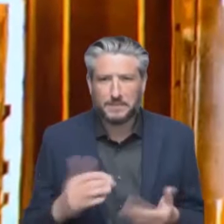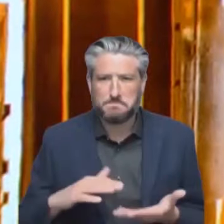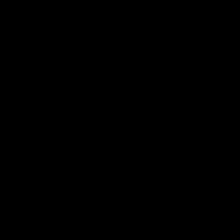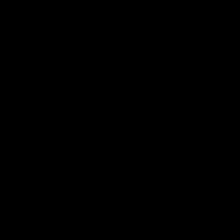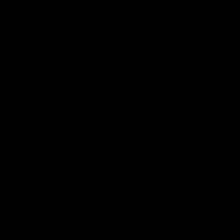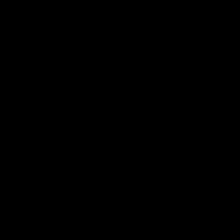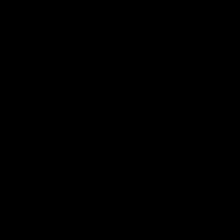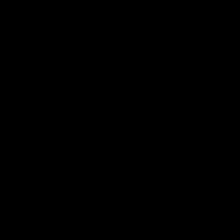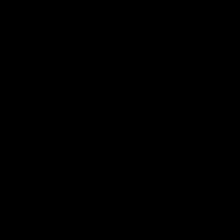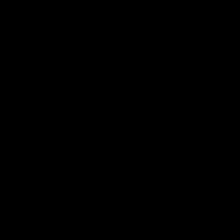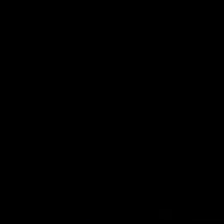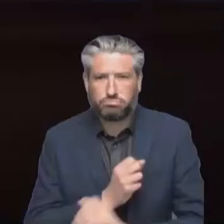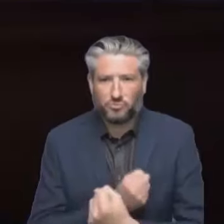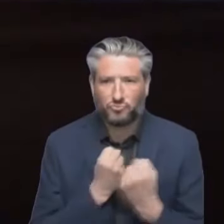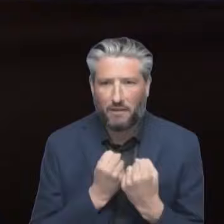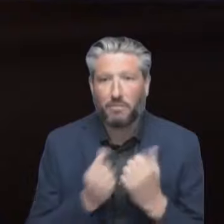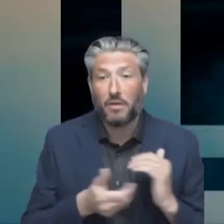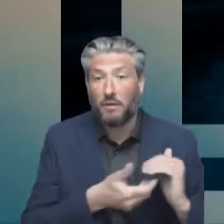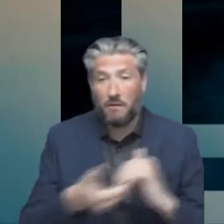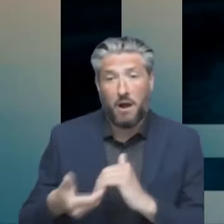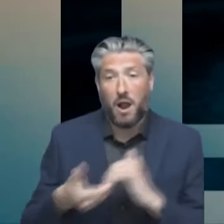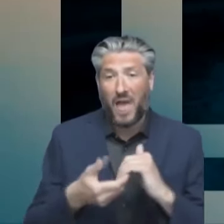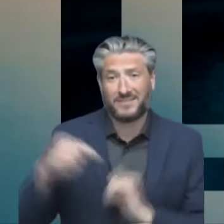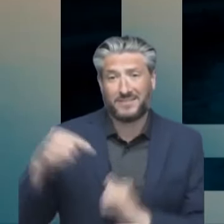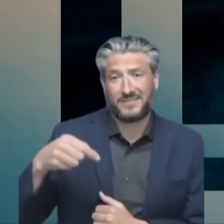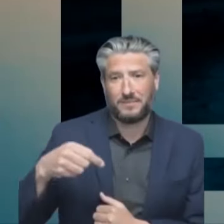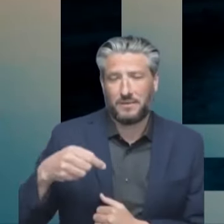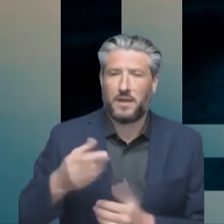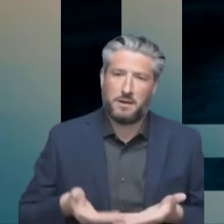a tremendous partners.